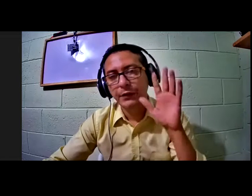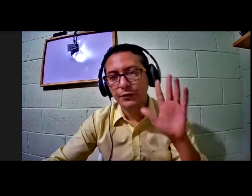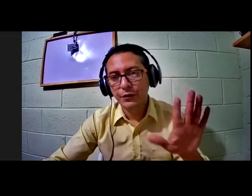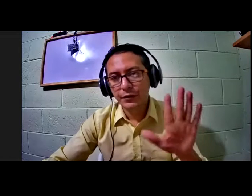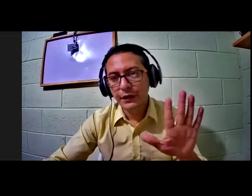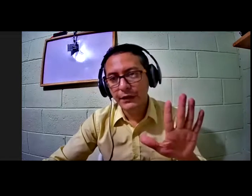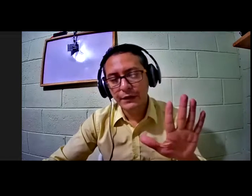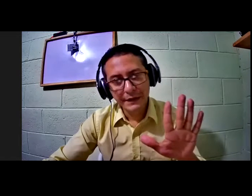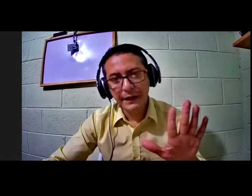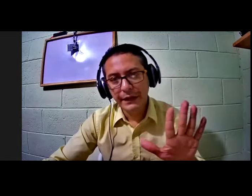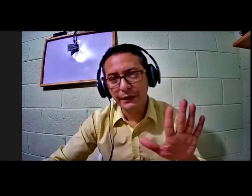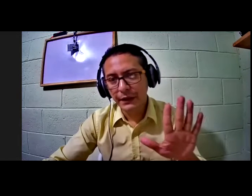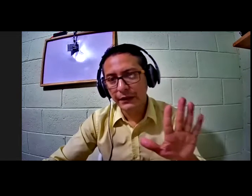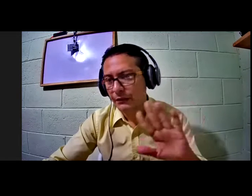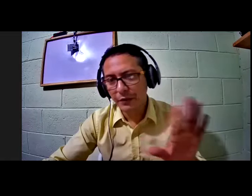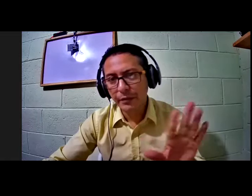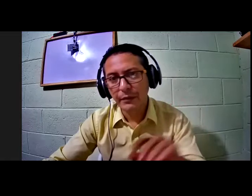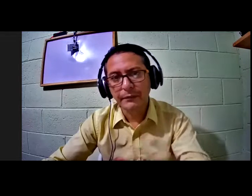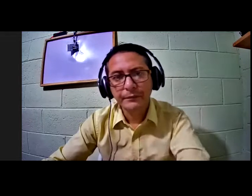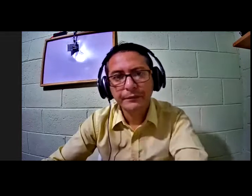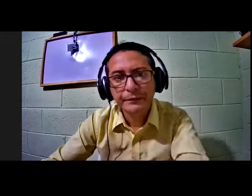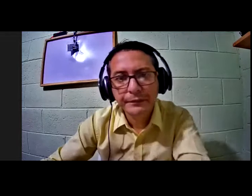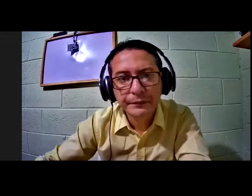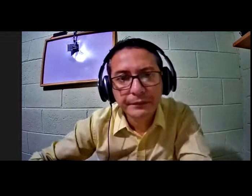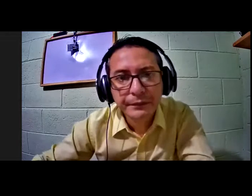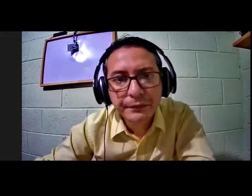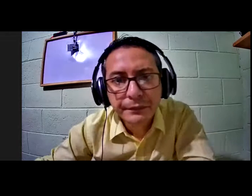Okay, Alonso, in your case, stay here, okay? No problem.